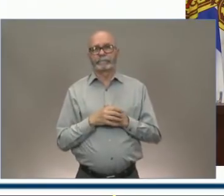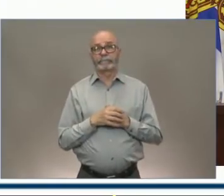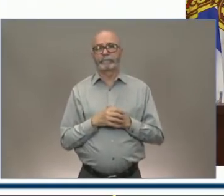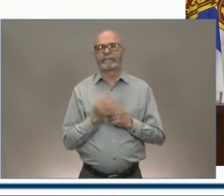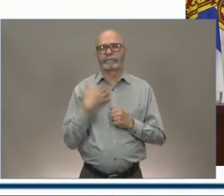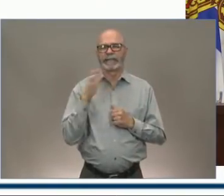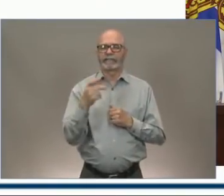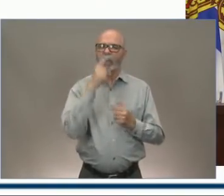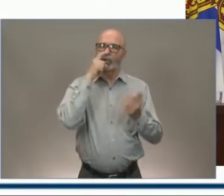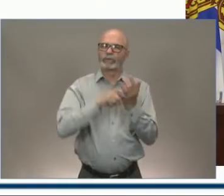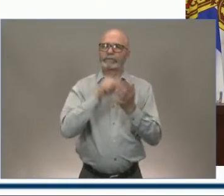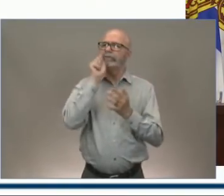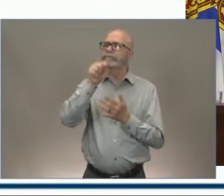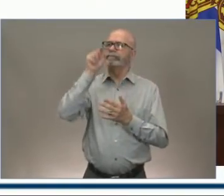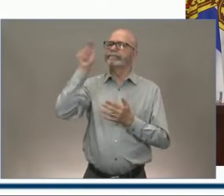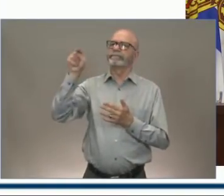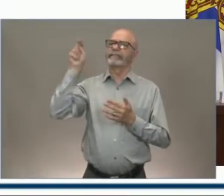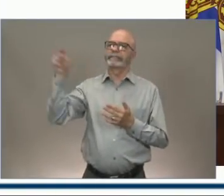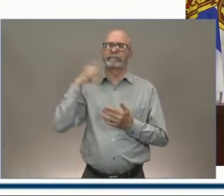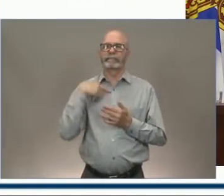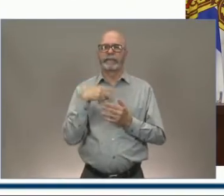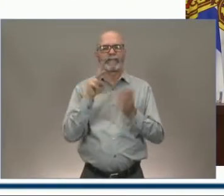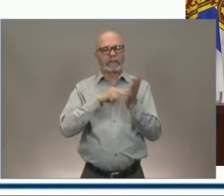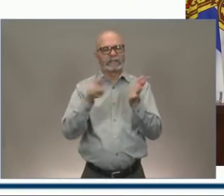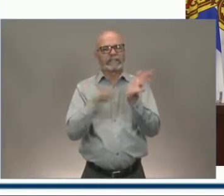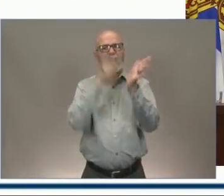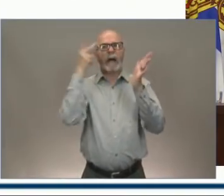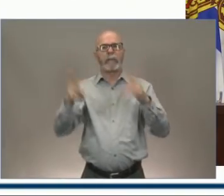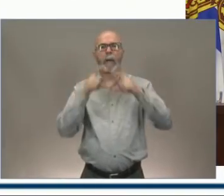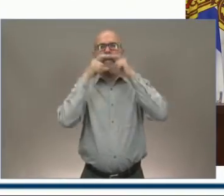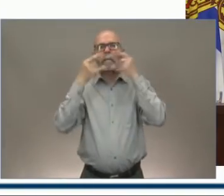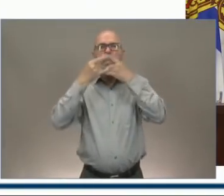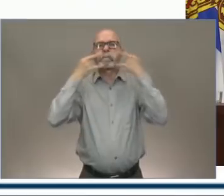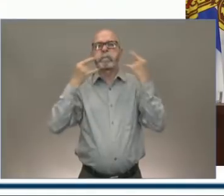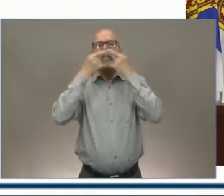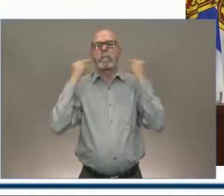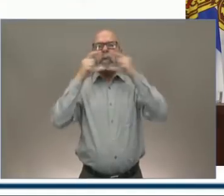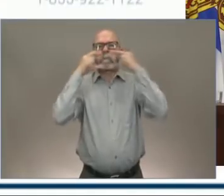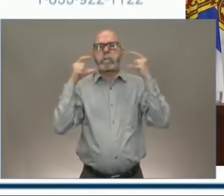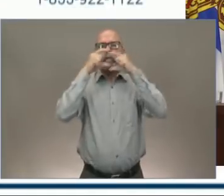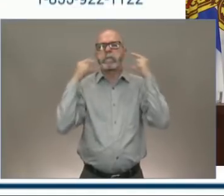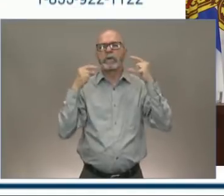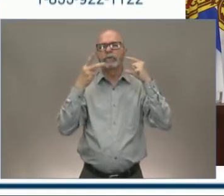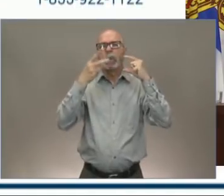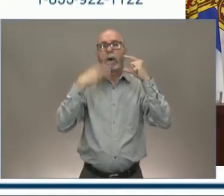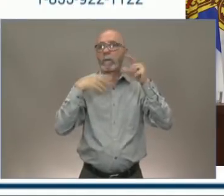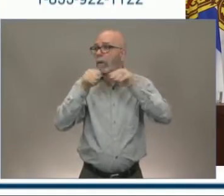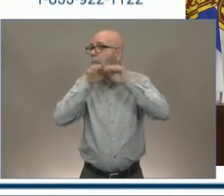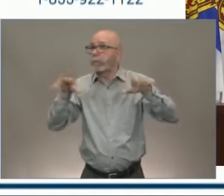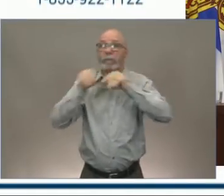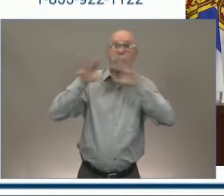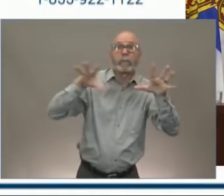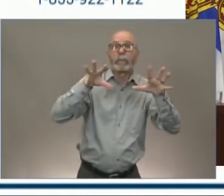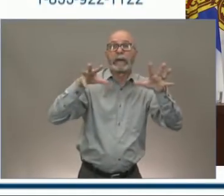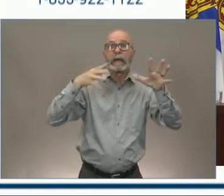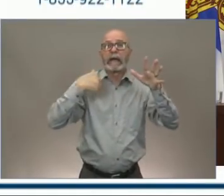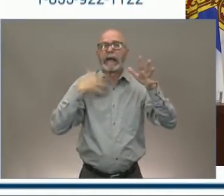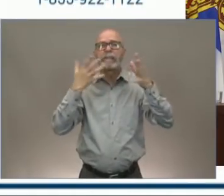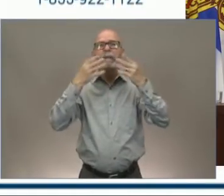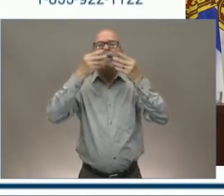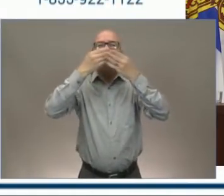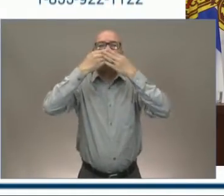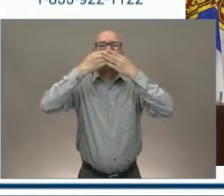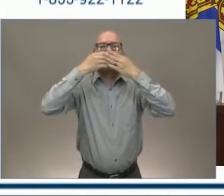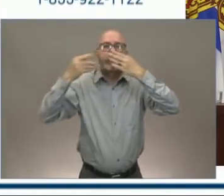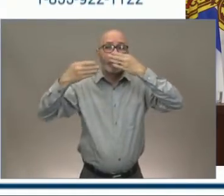masking for the new variants, wearing a second mask or wearing an extra filter in your 2-layer reusable mask is